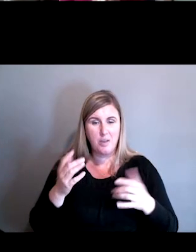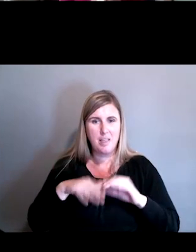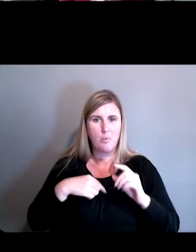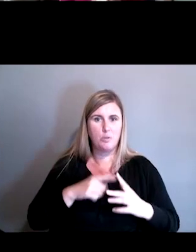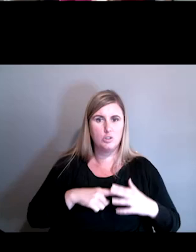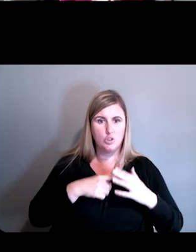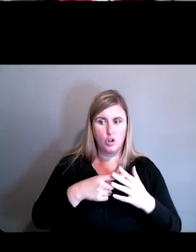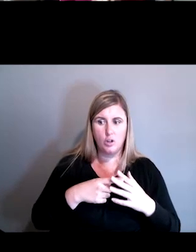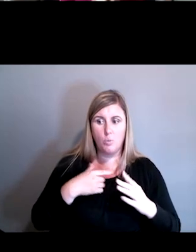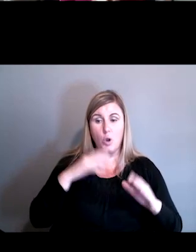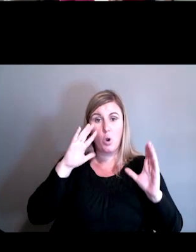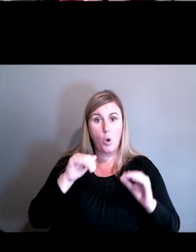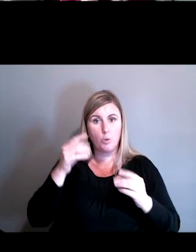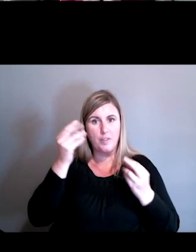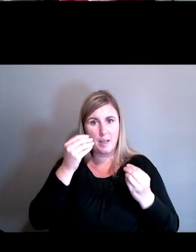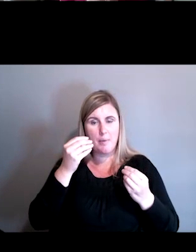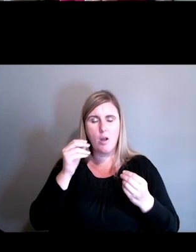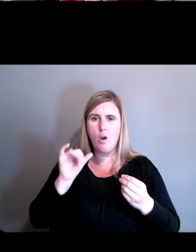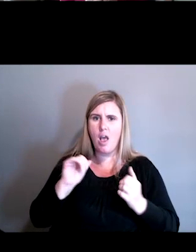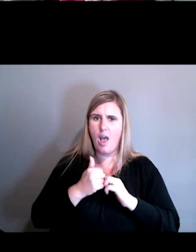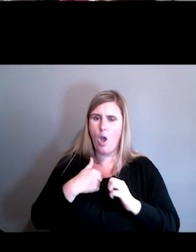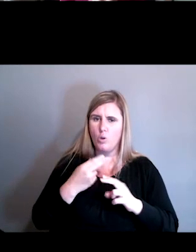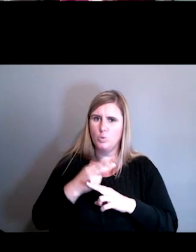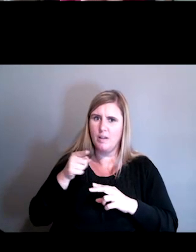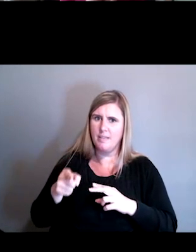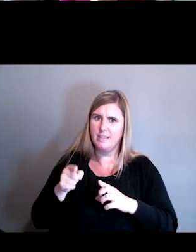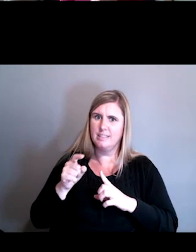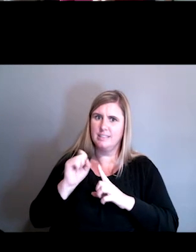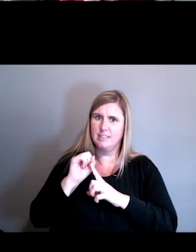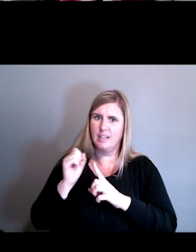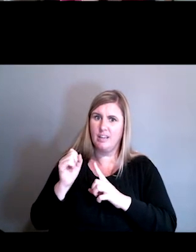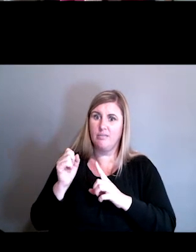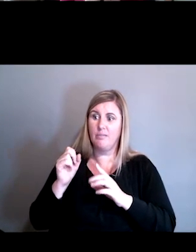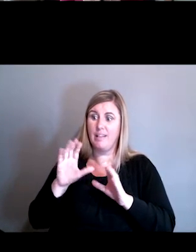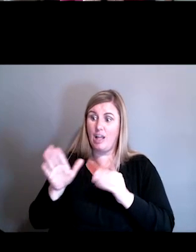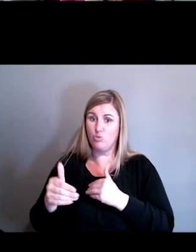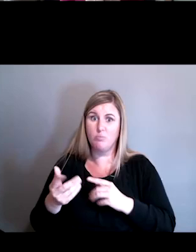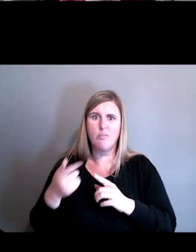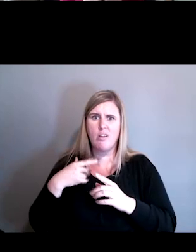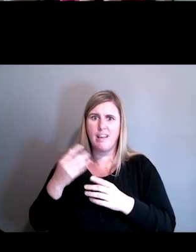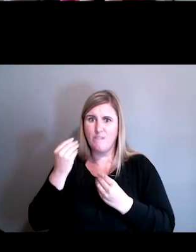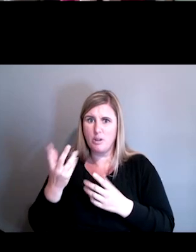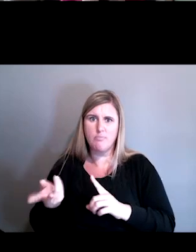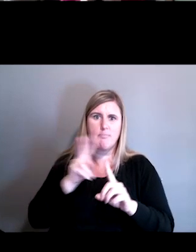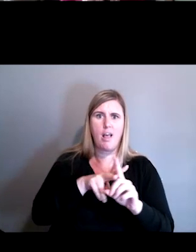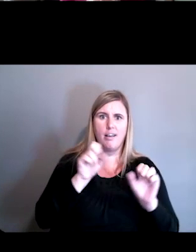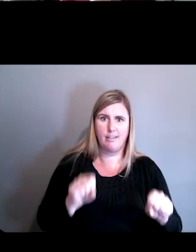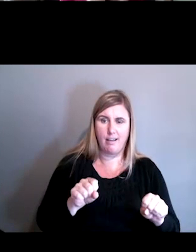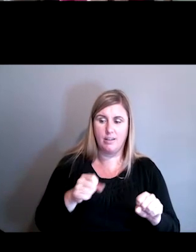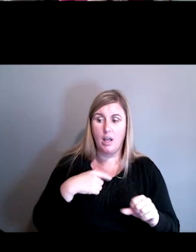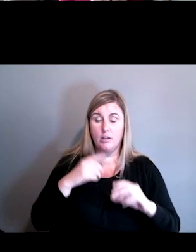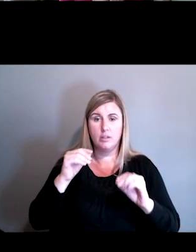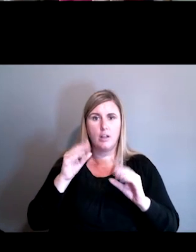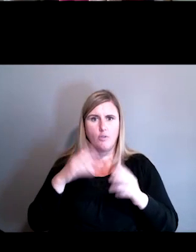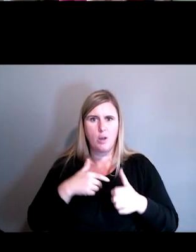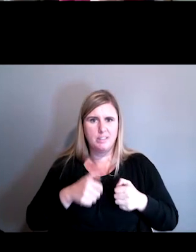back to your classroom and apply it. I know whenever I was attending a conference as a teacher, I'd be texting my para saying, oh my gosh, we have something else